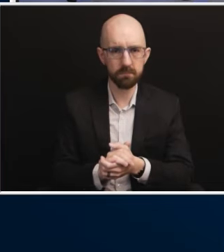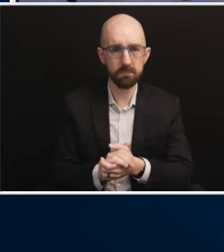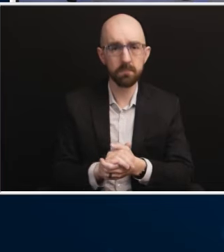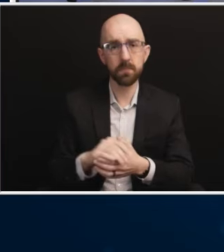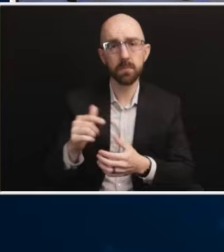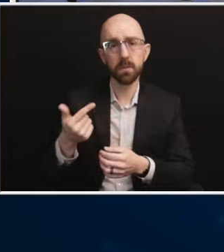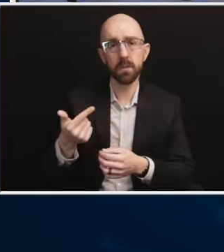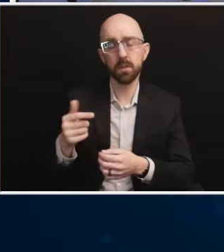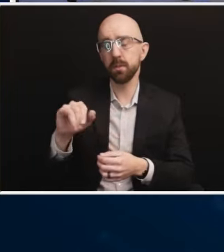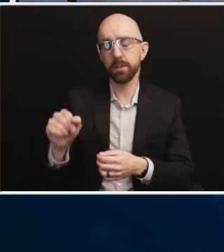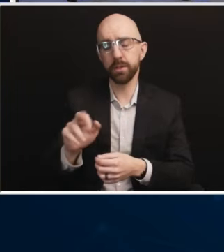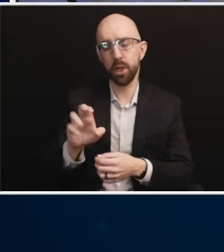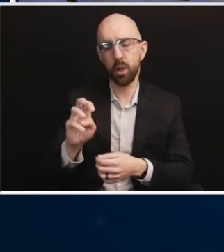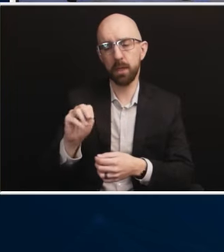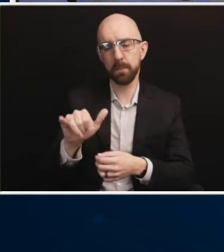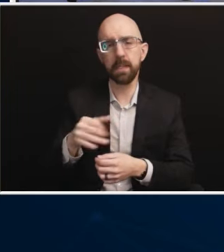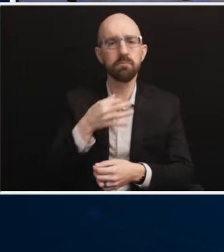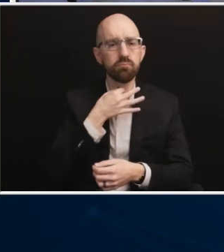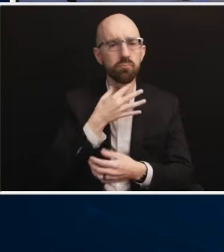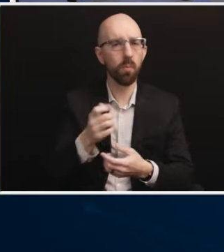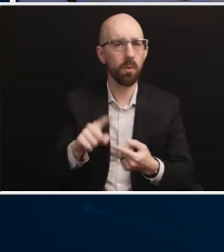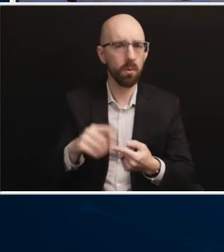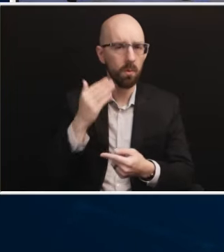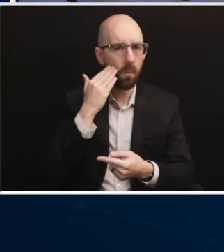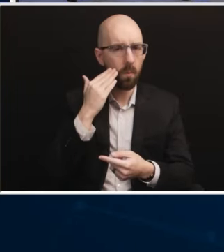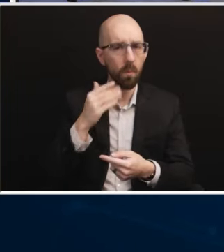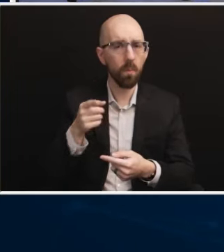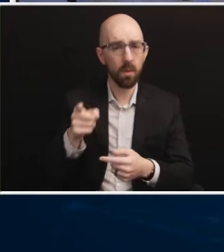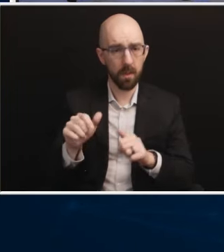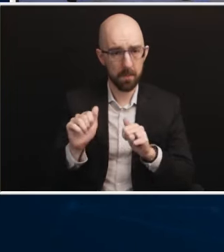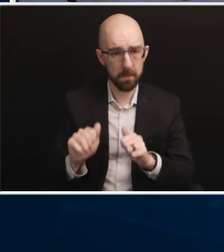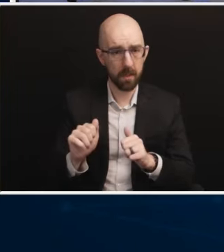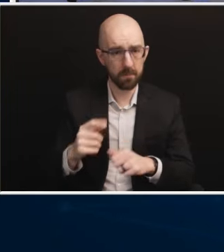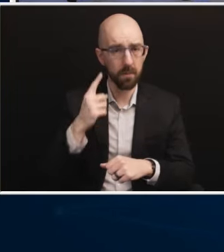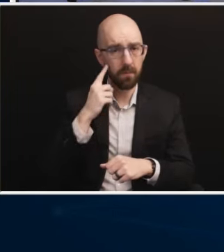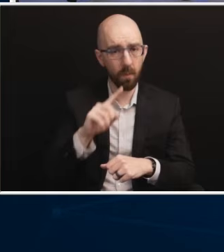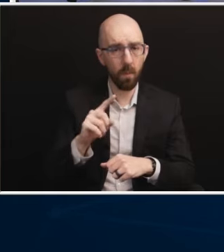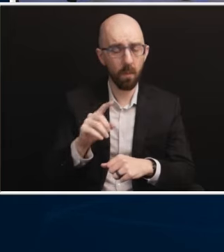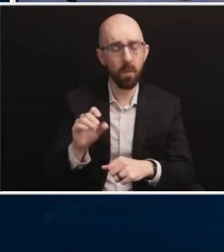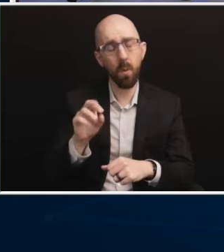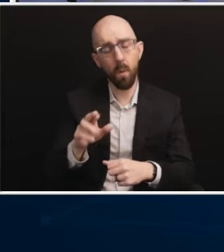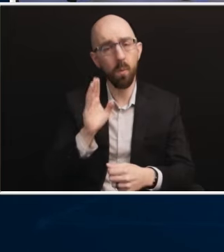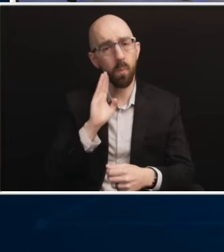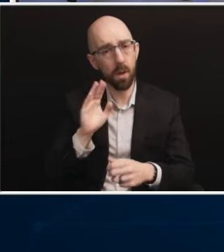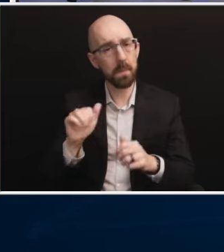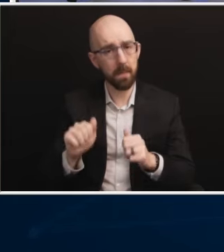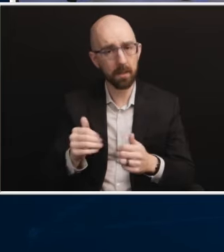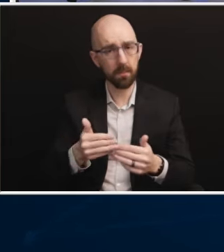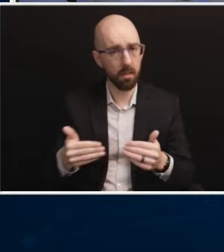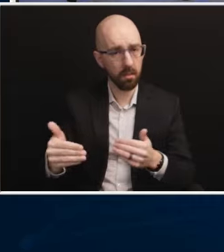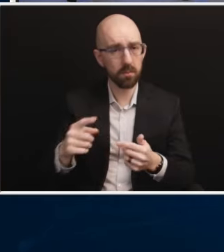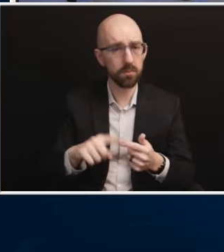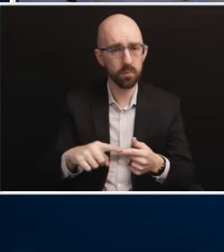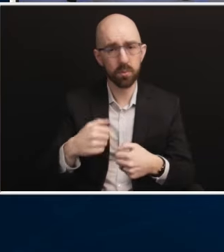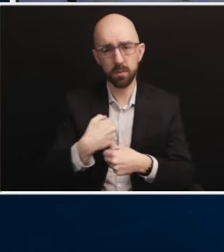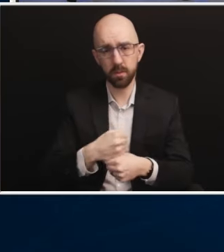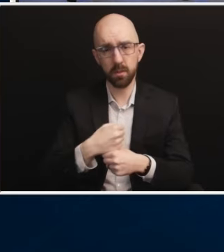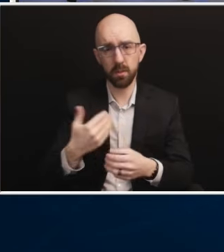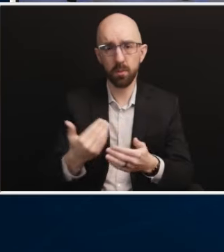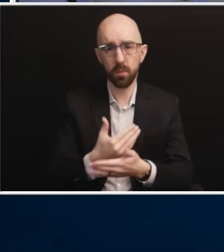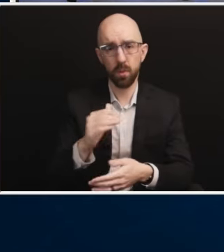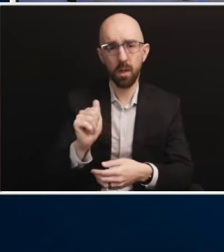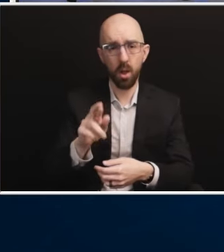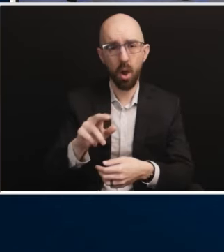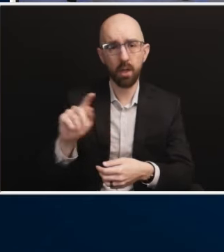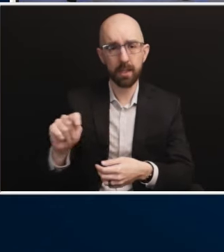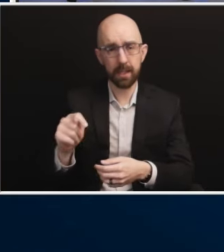Jeremy Yenser has a question. He wants to know, is it possible or going to be possible going forward to generate those new CAR T-cells within